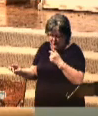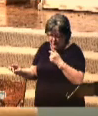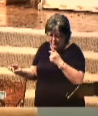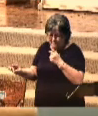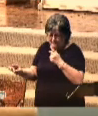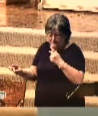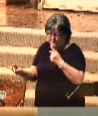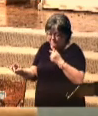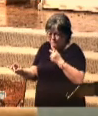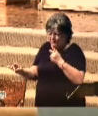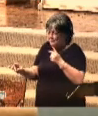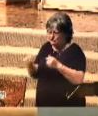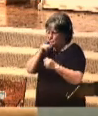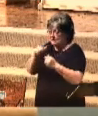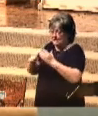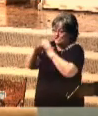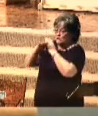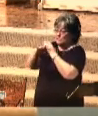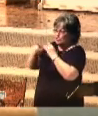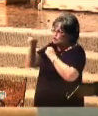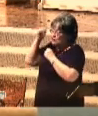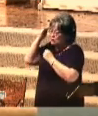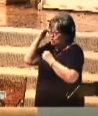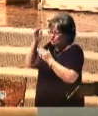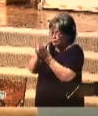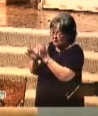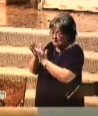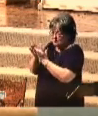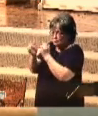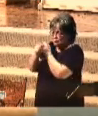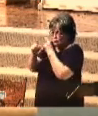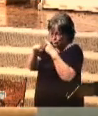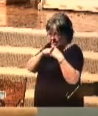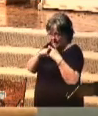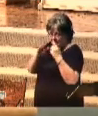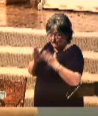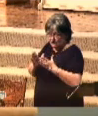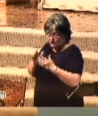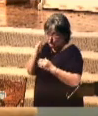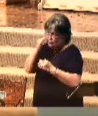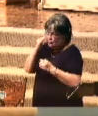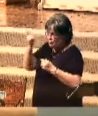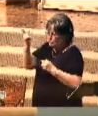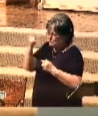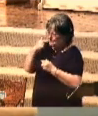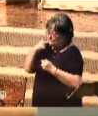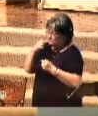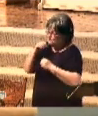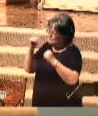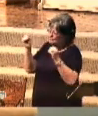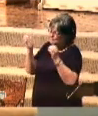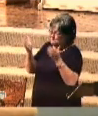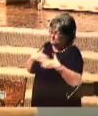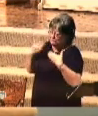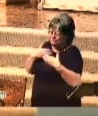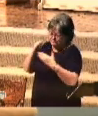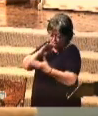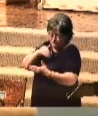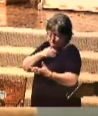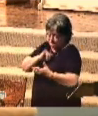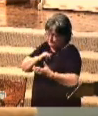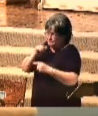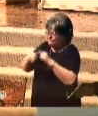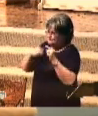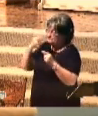She didn't let that stop her. She knew Jesus Christ as her personal Savior. She wrote these words. She said, oh, what a happy soul I am, although I